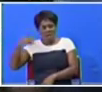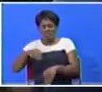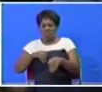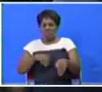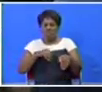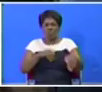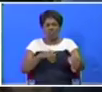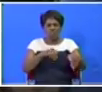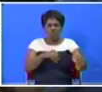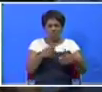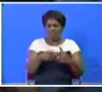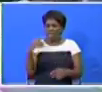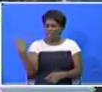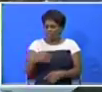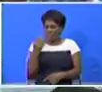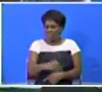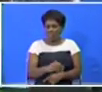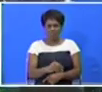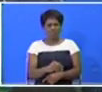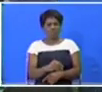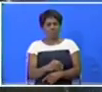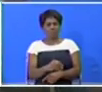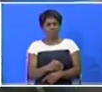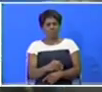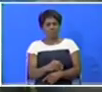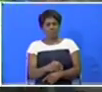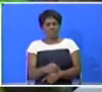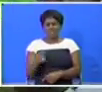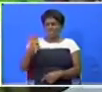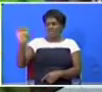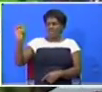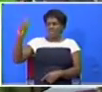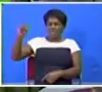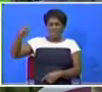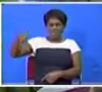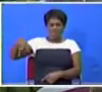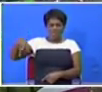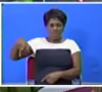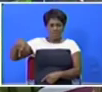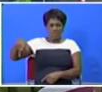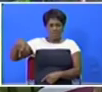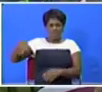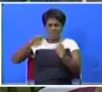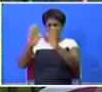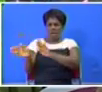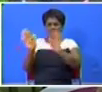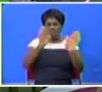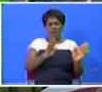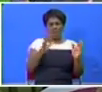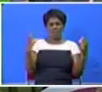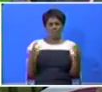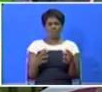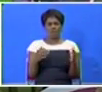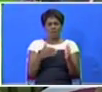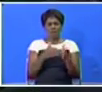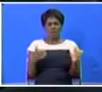people from behind and start beating them. Then came the case of Kibwezi East Member of Parliament Jessica Mbalu of Wiper Democratic Movement